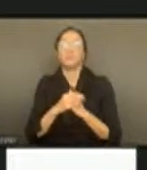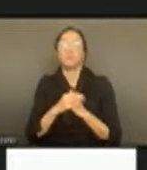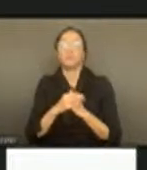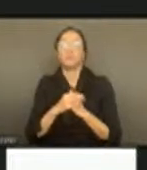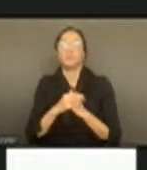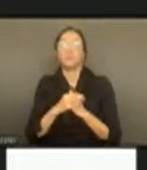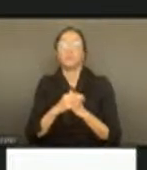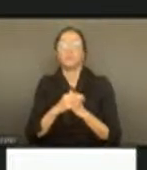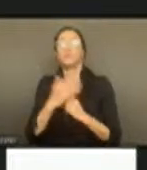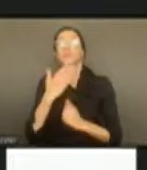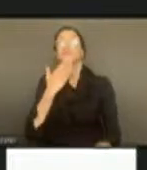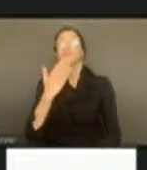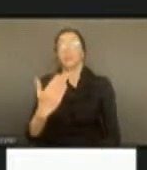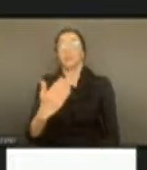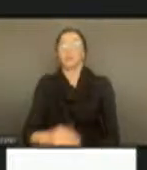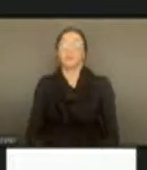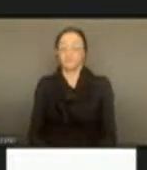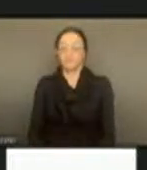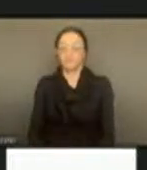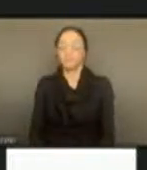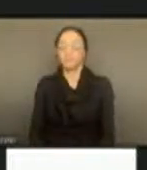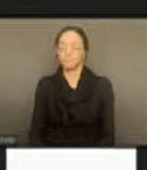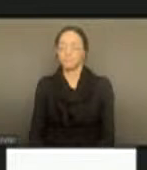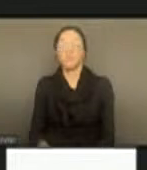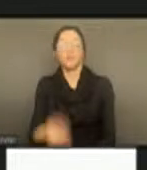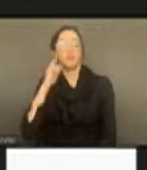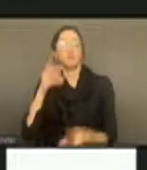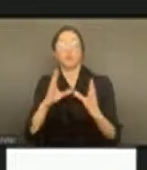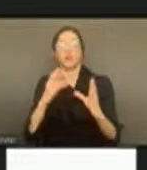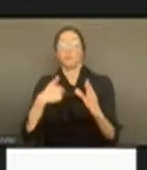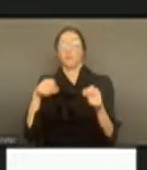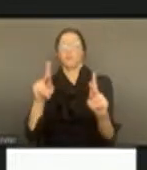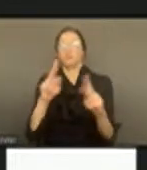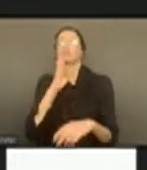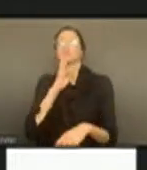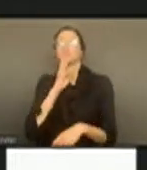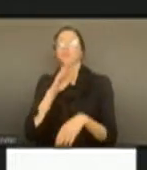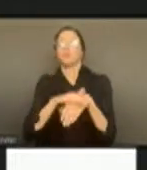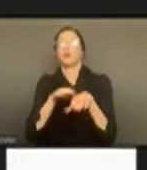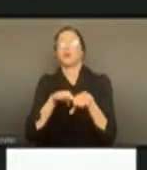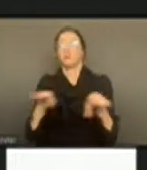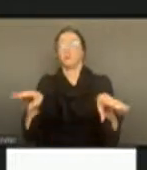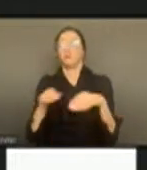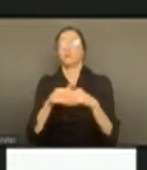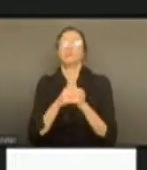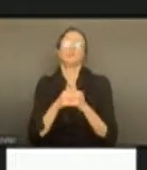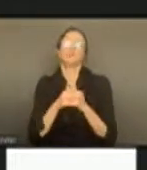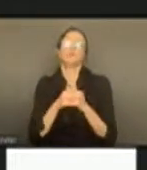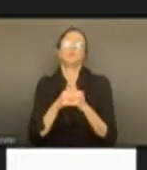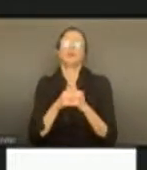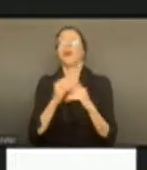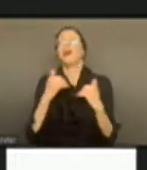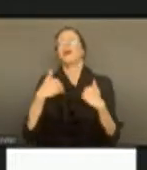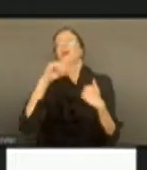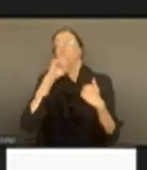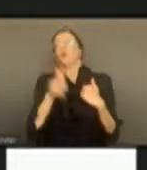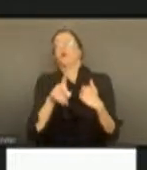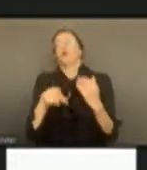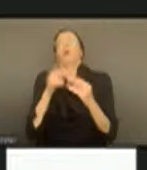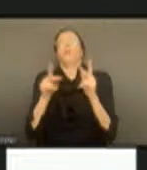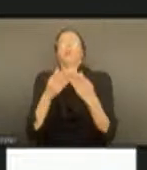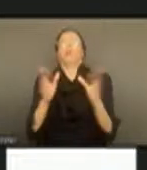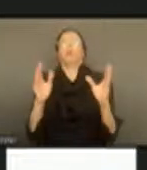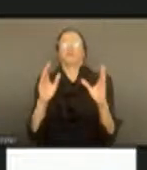Thank you for allowing me the opportunity to speak on the floor. I had a question about public housing,